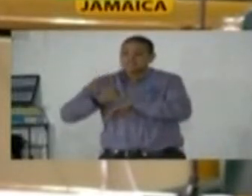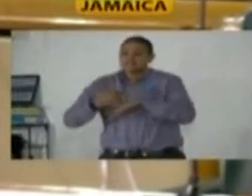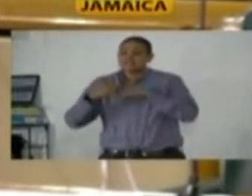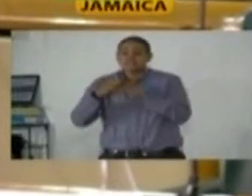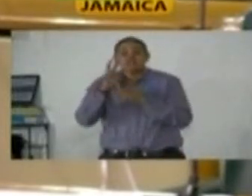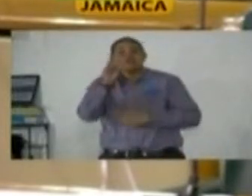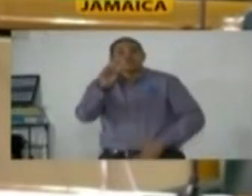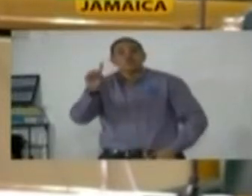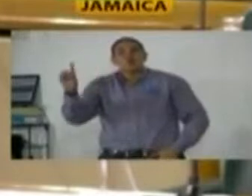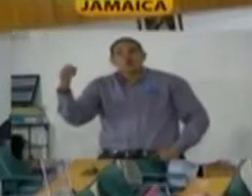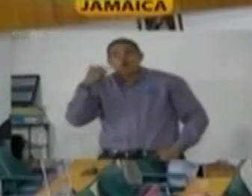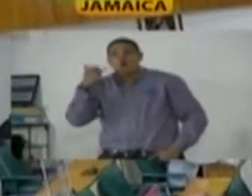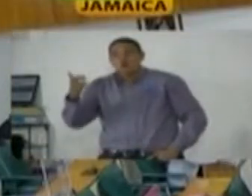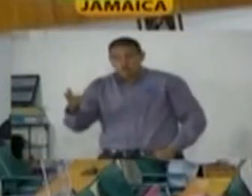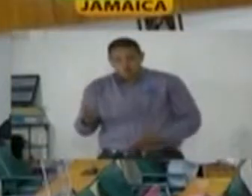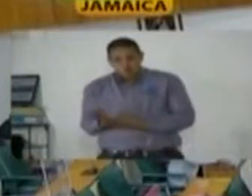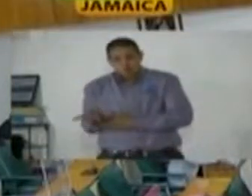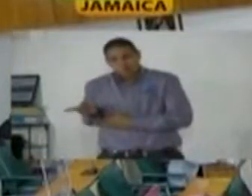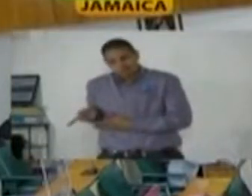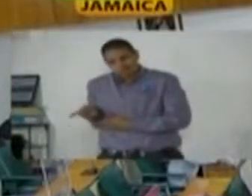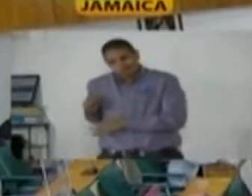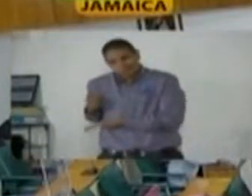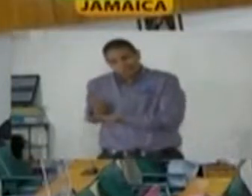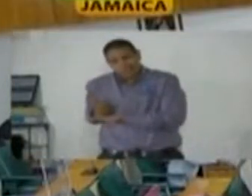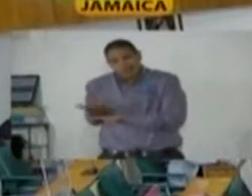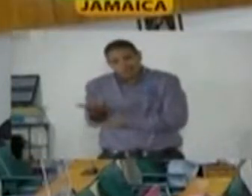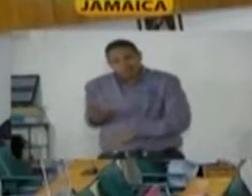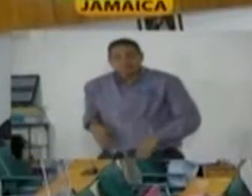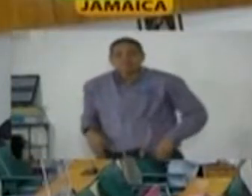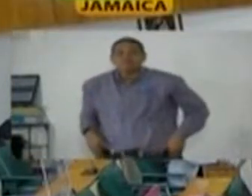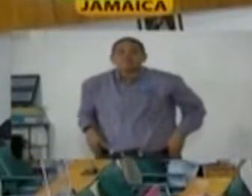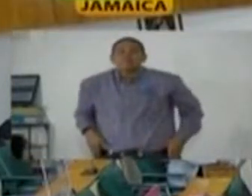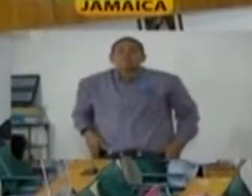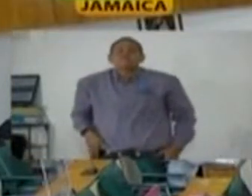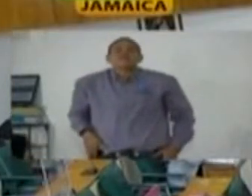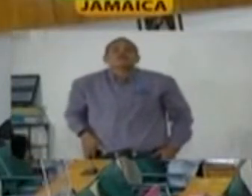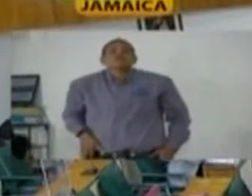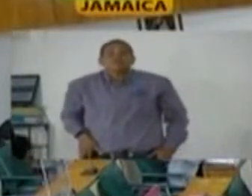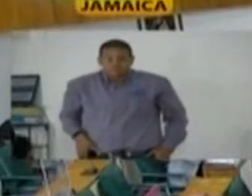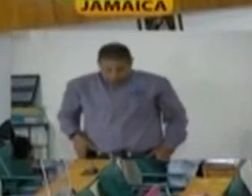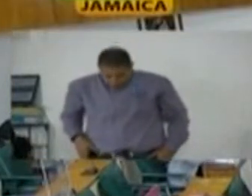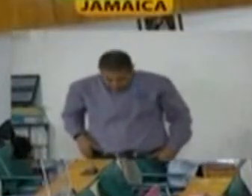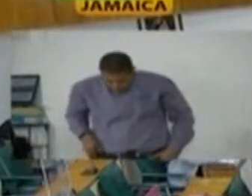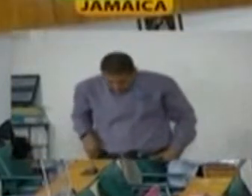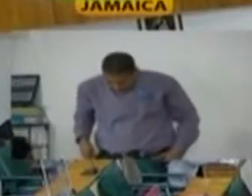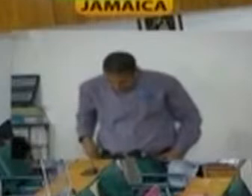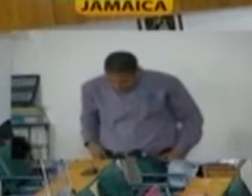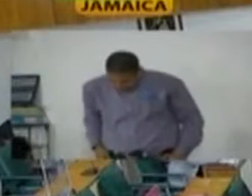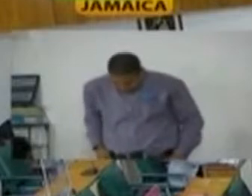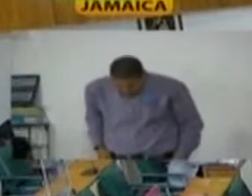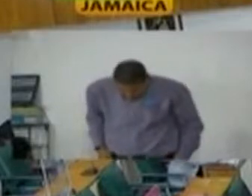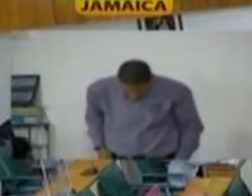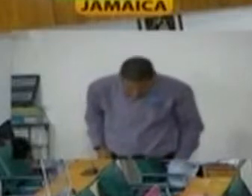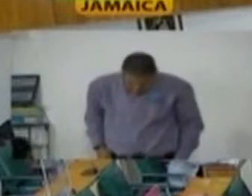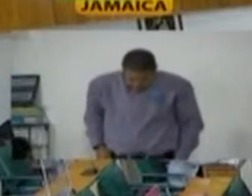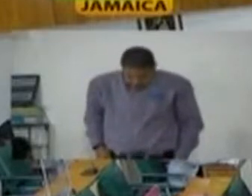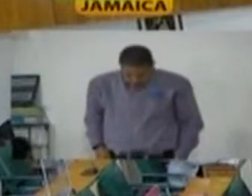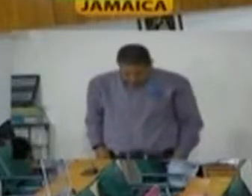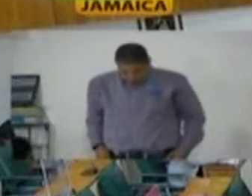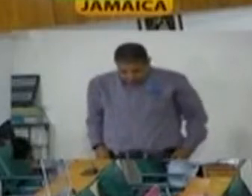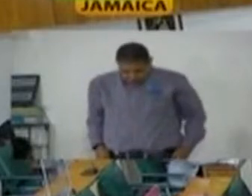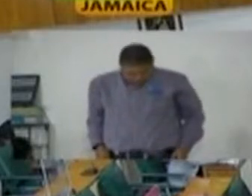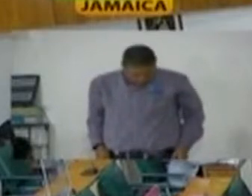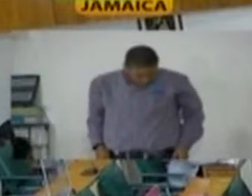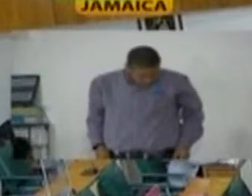211 number set up to report on child abuse. Madam Speaker, like the shepherd in Matthew